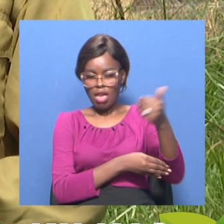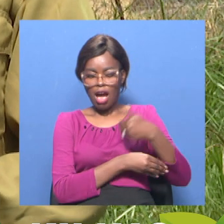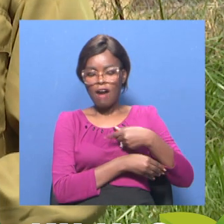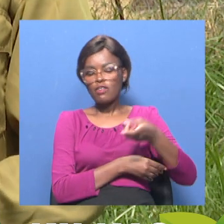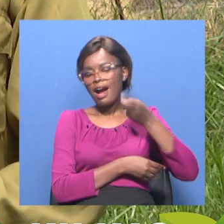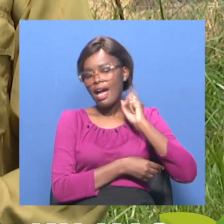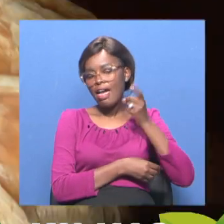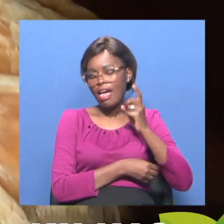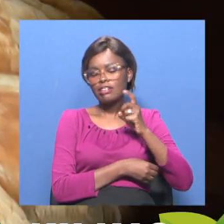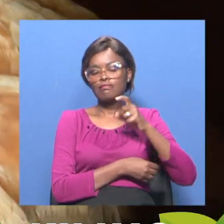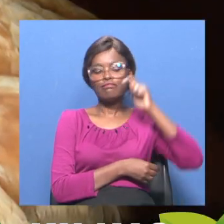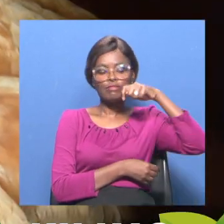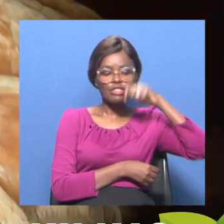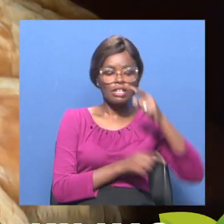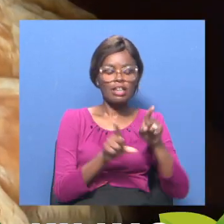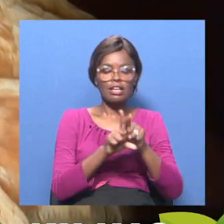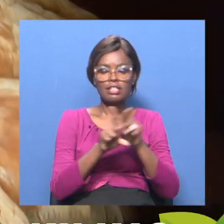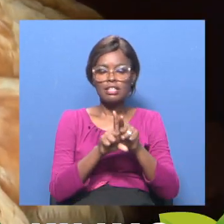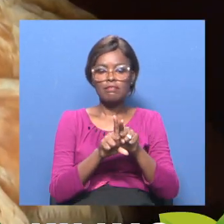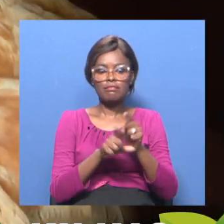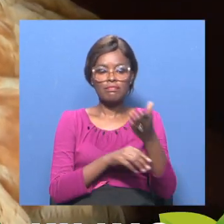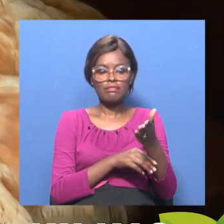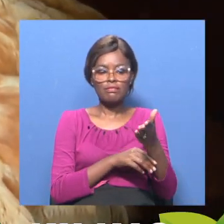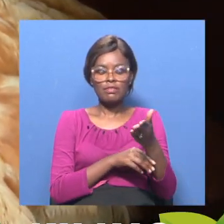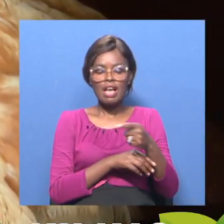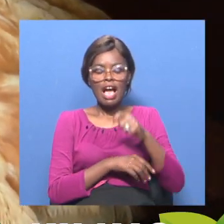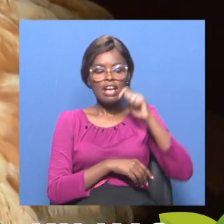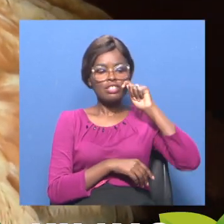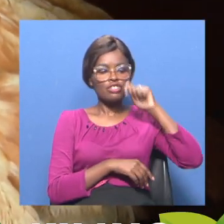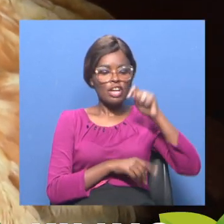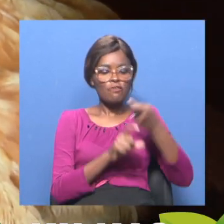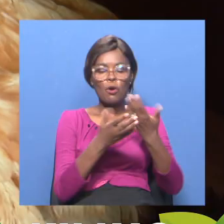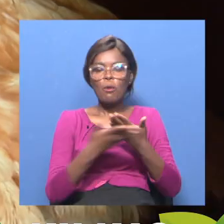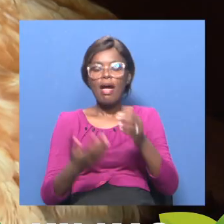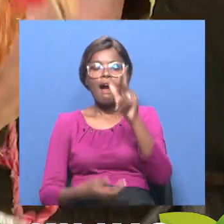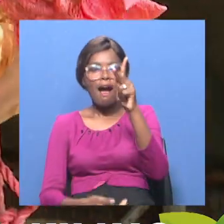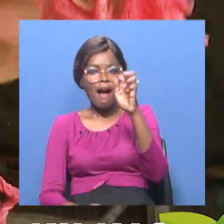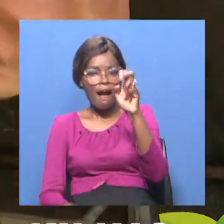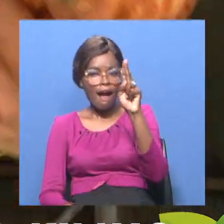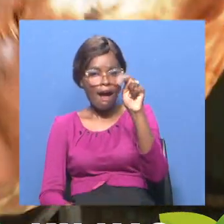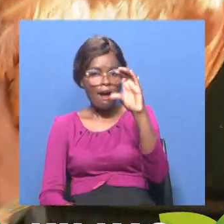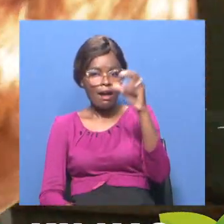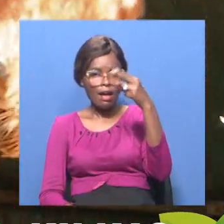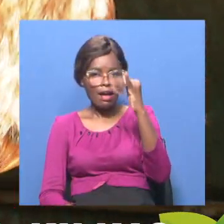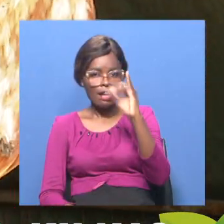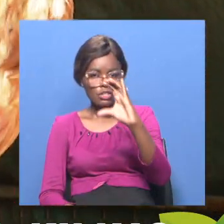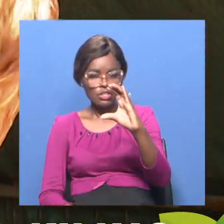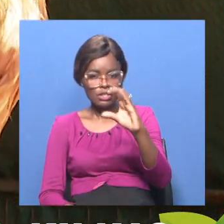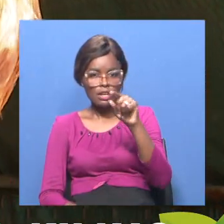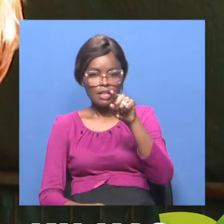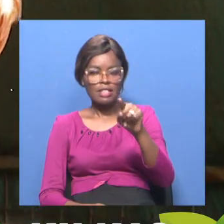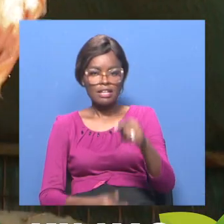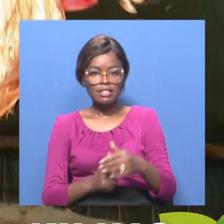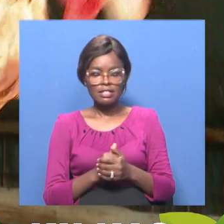chicken, and we are mostly dealing with layer chicken from Kenchik. And this product is what we call the